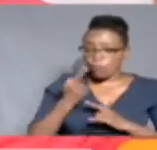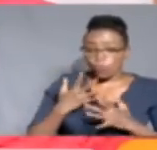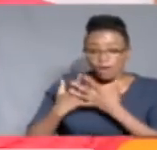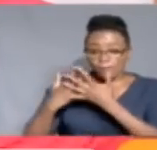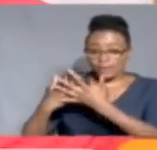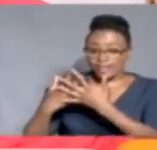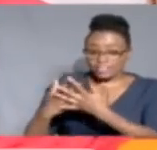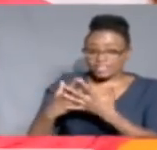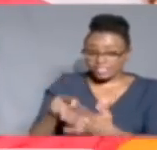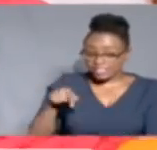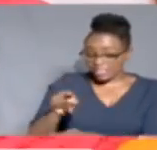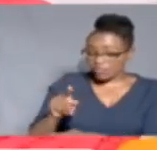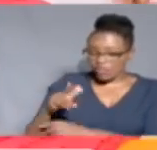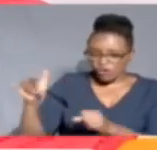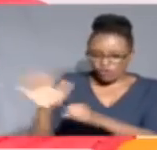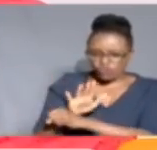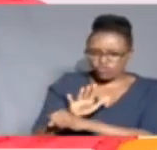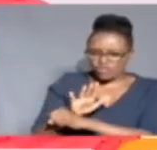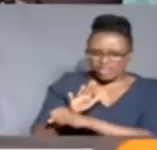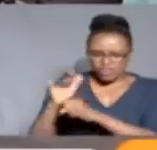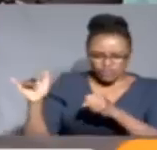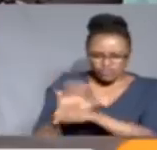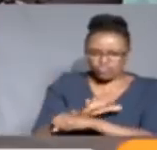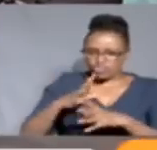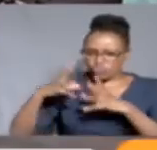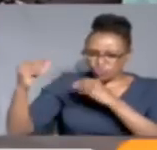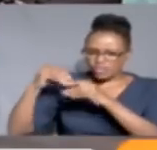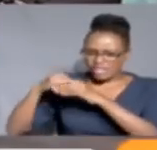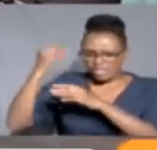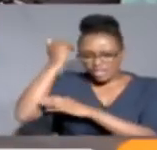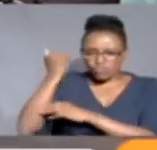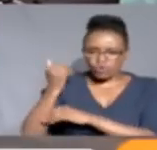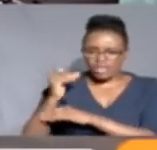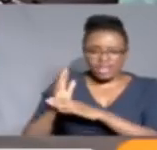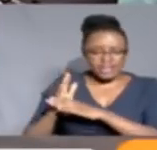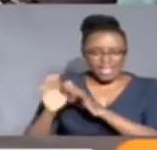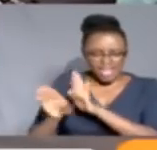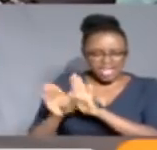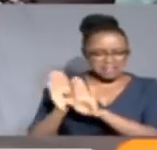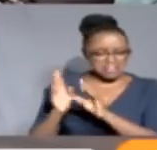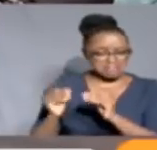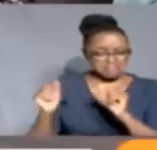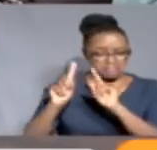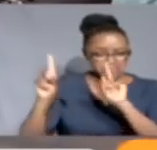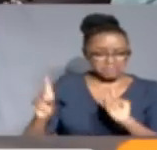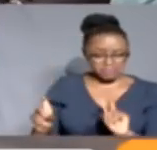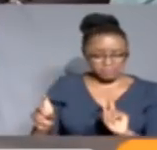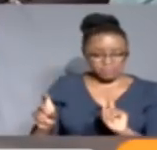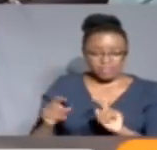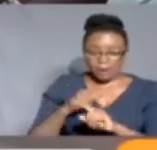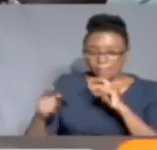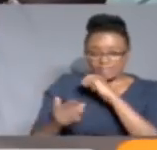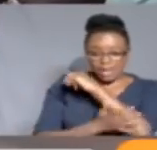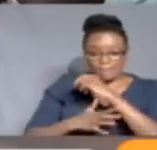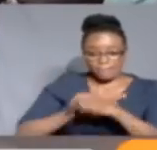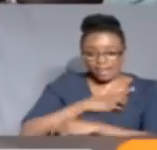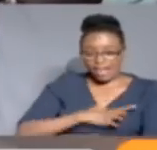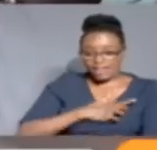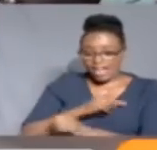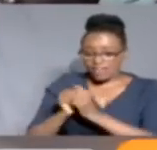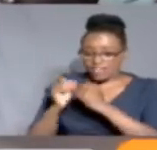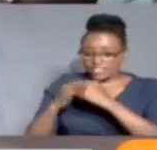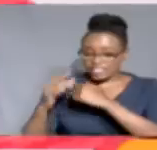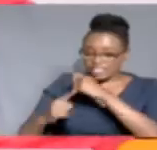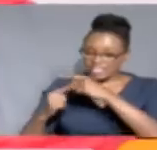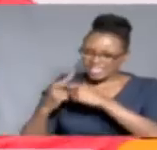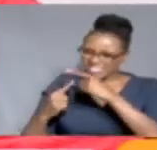bars, have they been fully tried, and has the trial been above board? Yeah. It's unfortunate. When I went to prison 18 years ago,